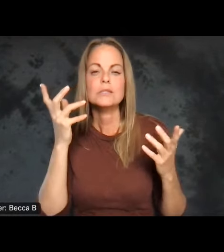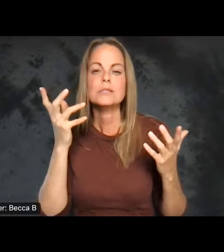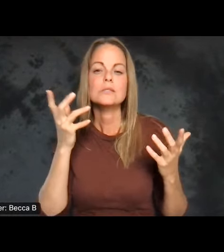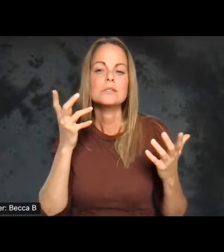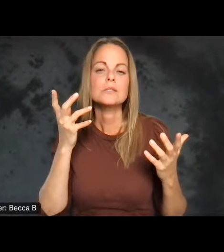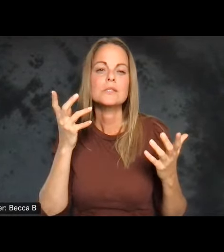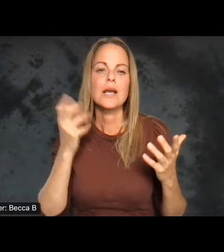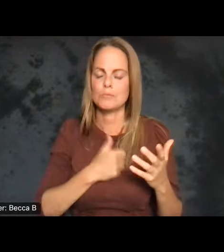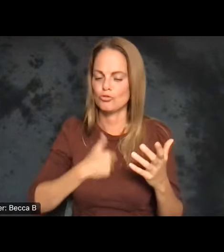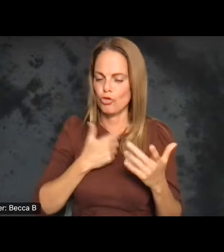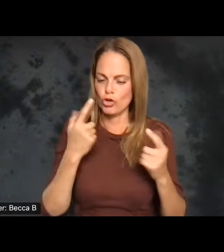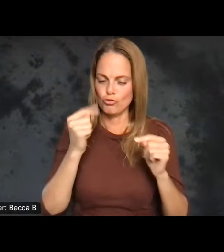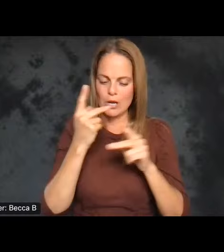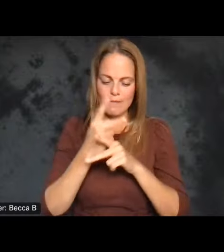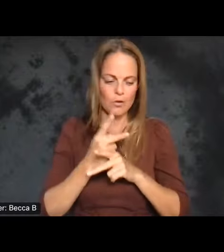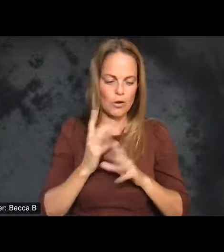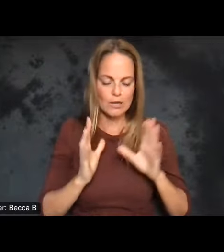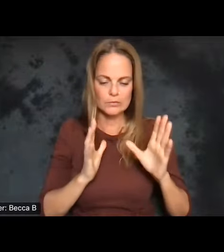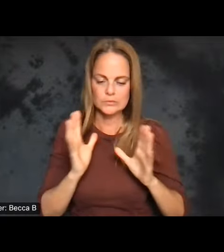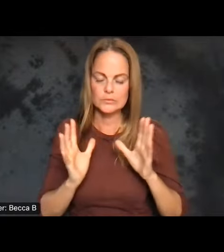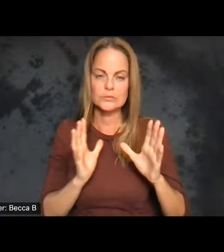sorry, I'm trying to find my way here.